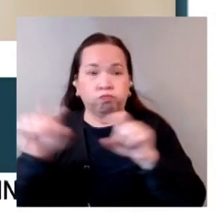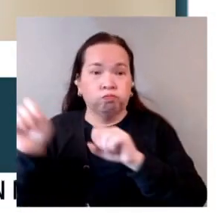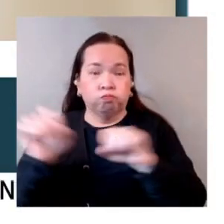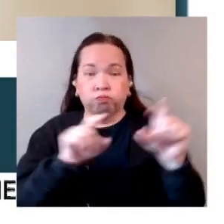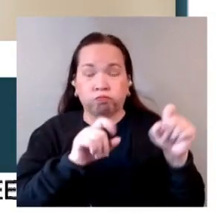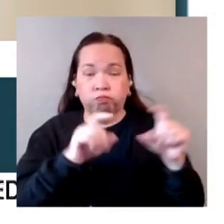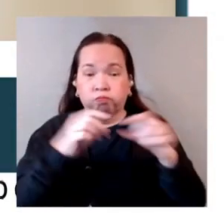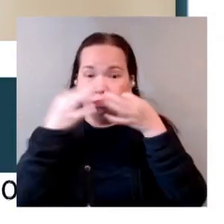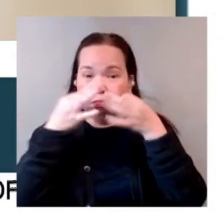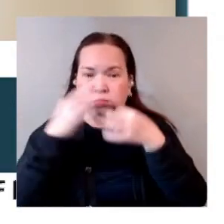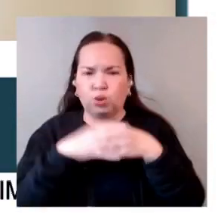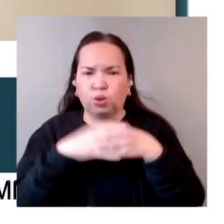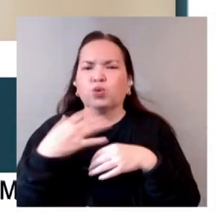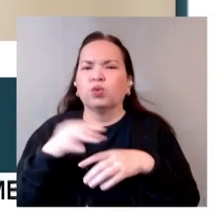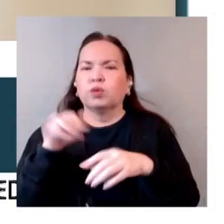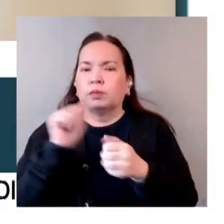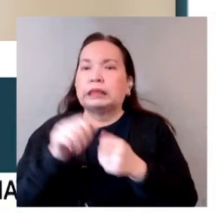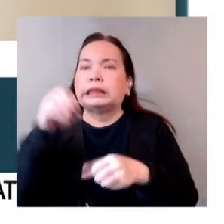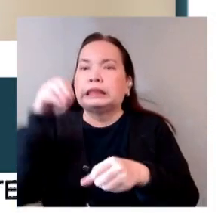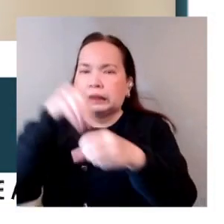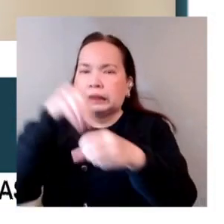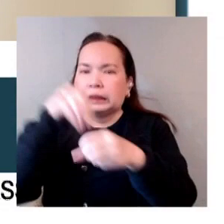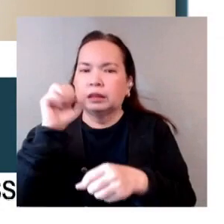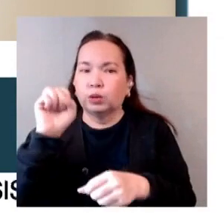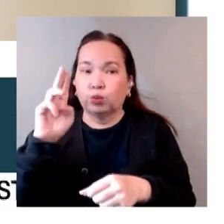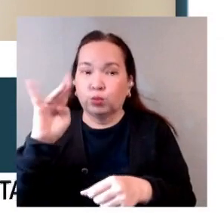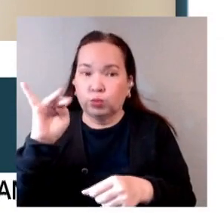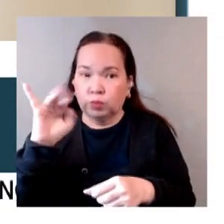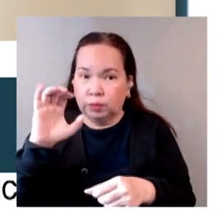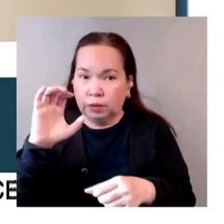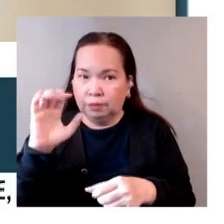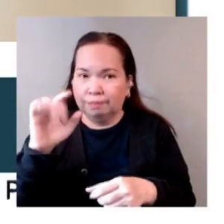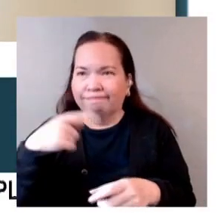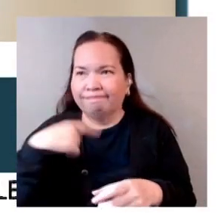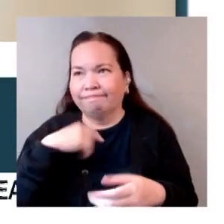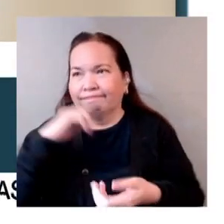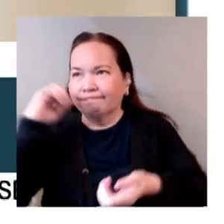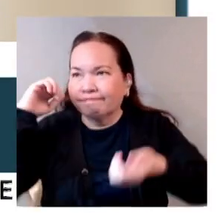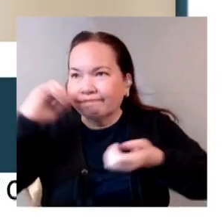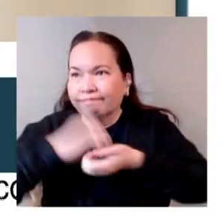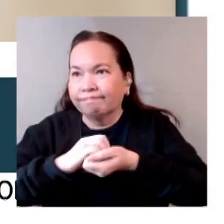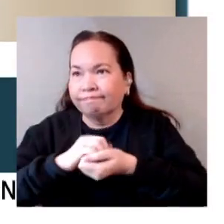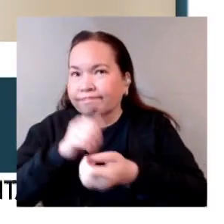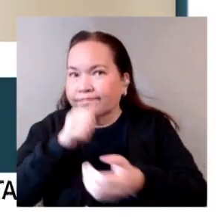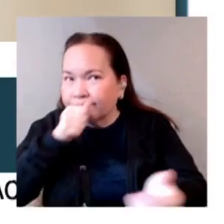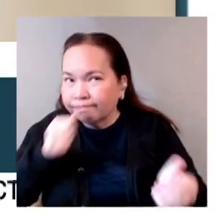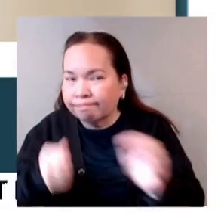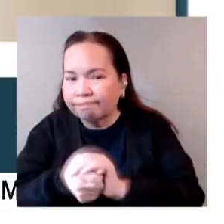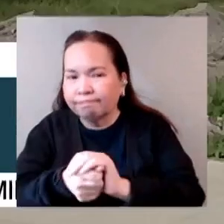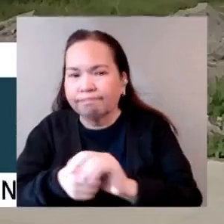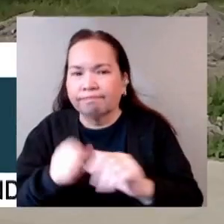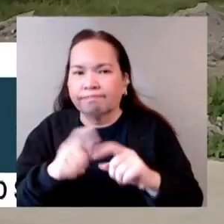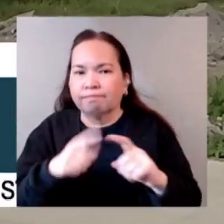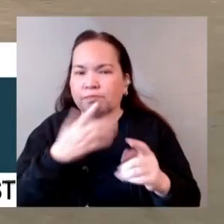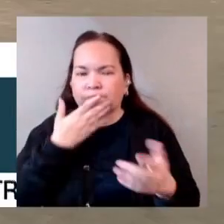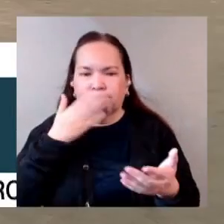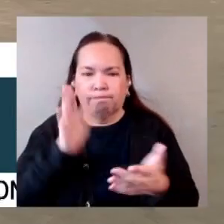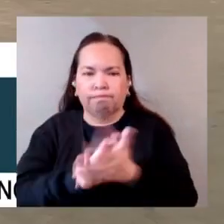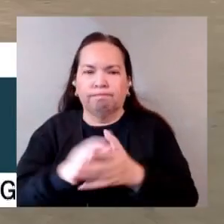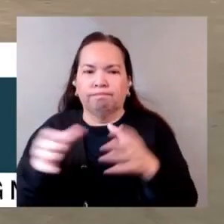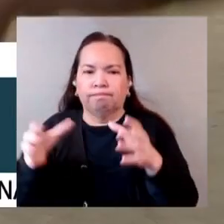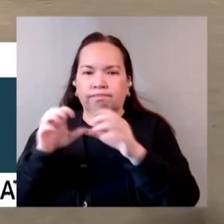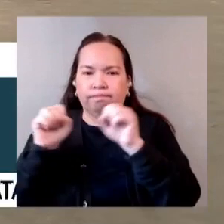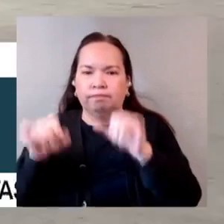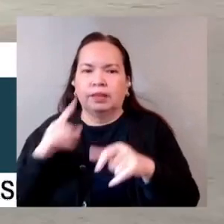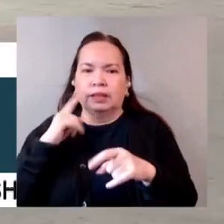in the Subic area that are in cahoots with the syndicates. So if for penalties, once we catch them, then maybe we start